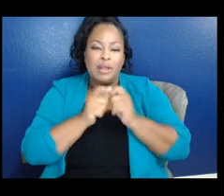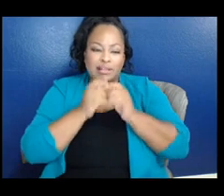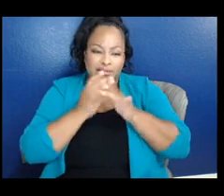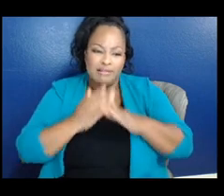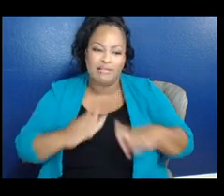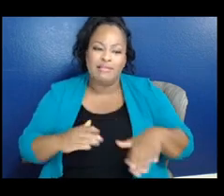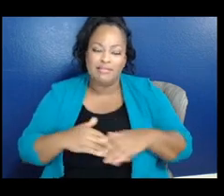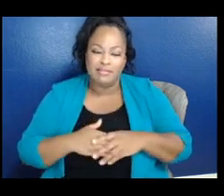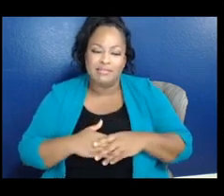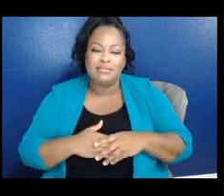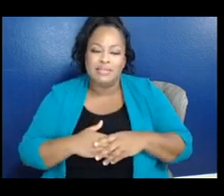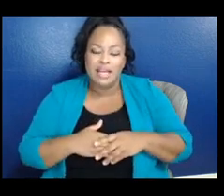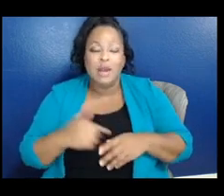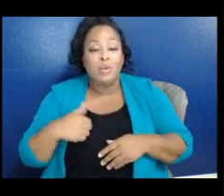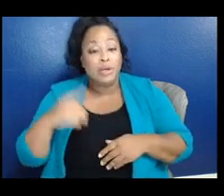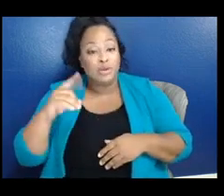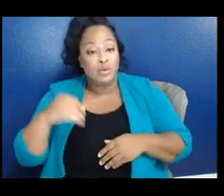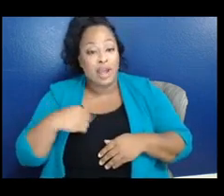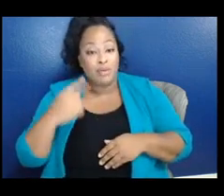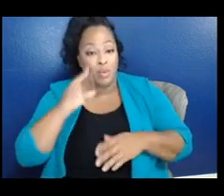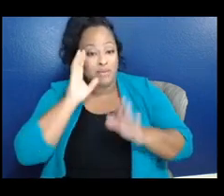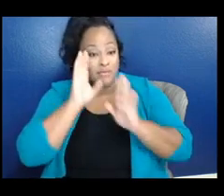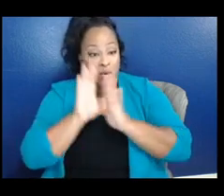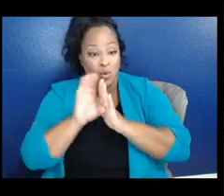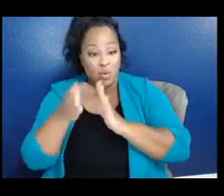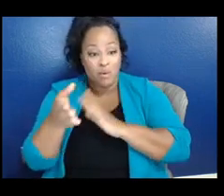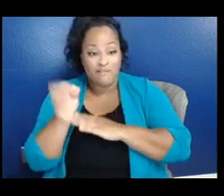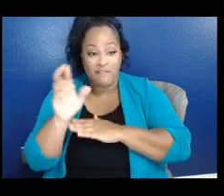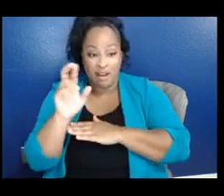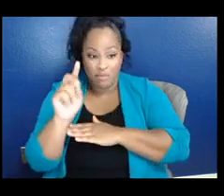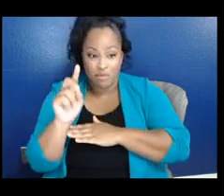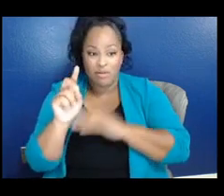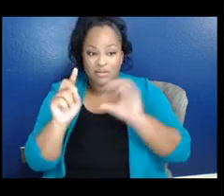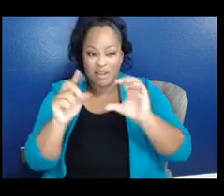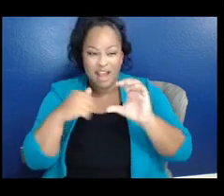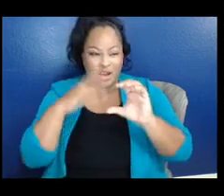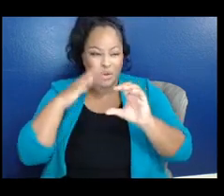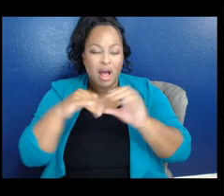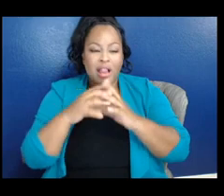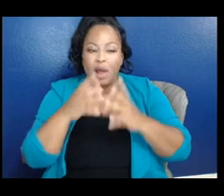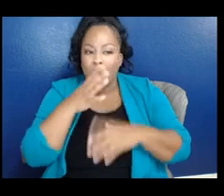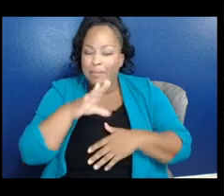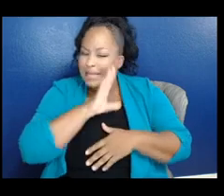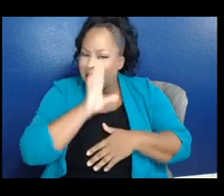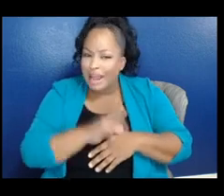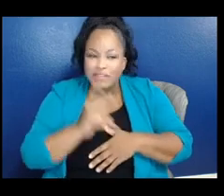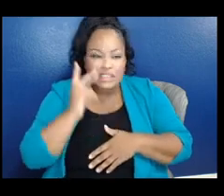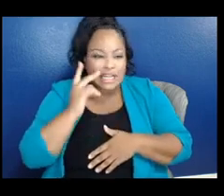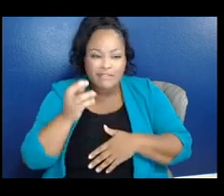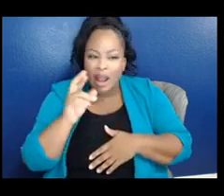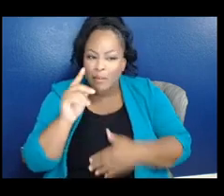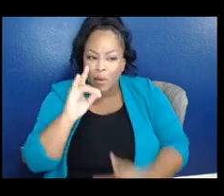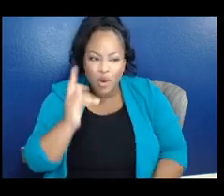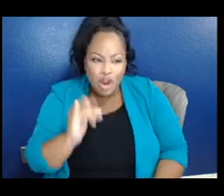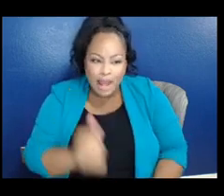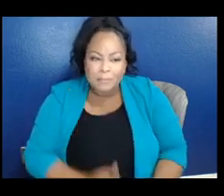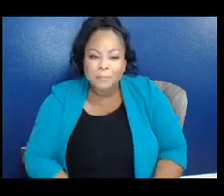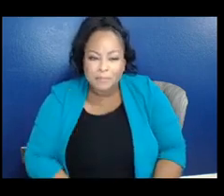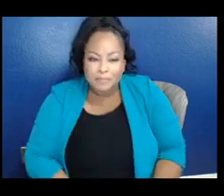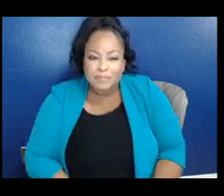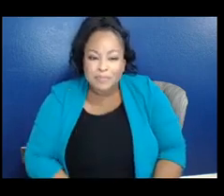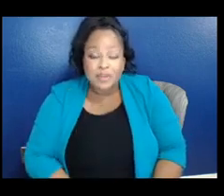silence. And we do have a photo of a fibroid. I know there's a lot of women who've never seen what a fibroid looks